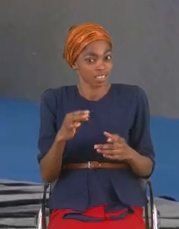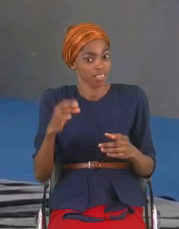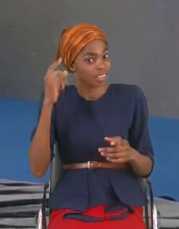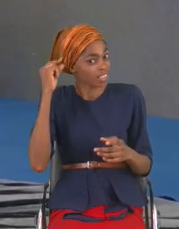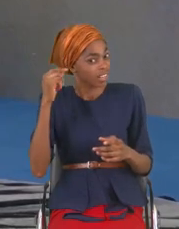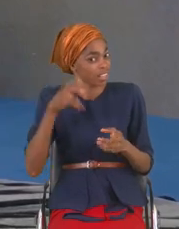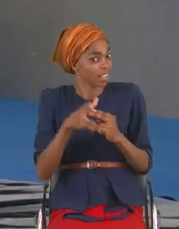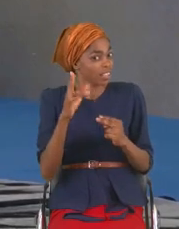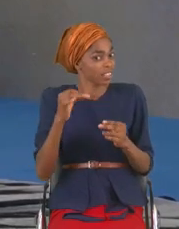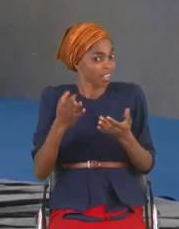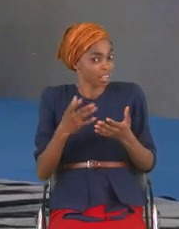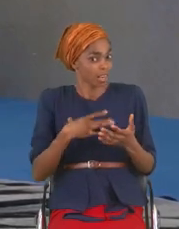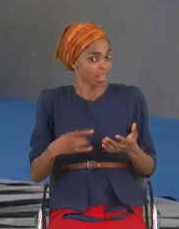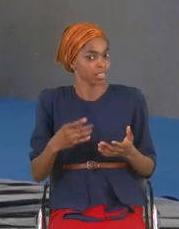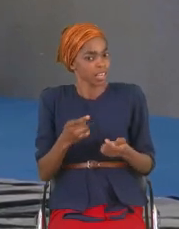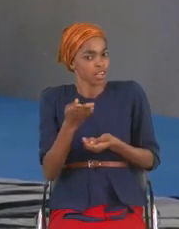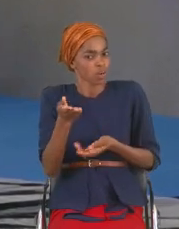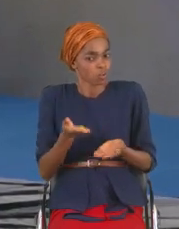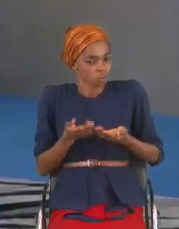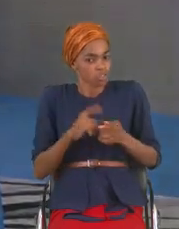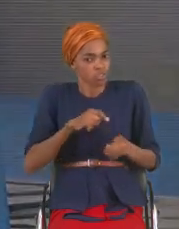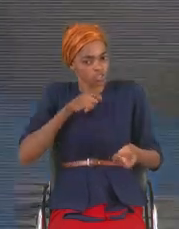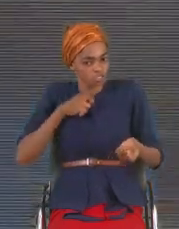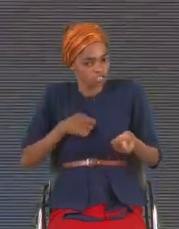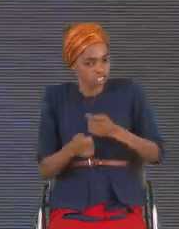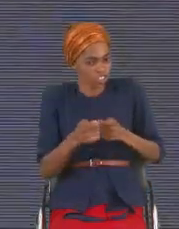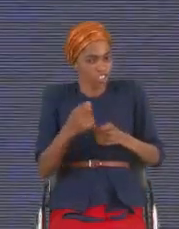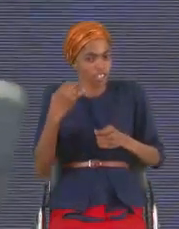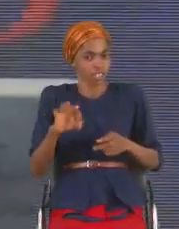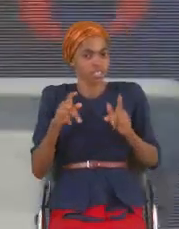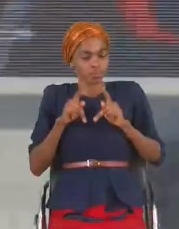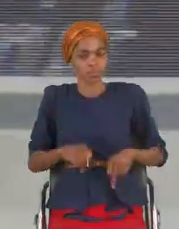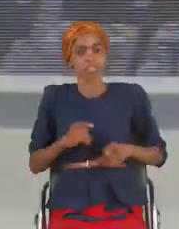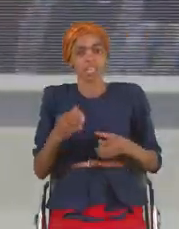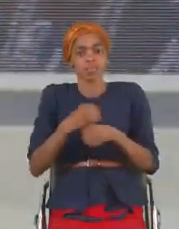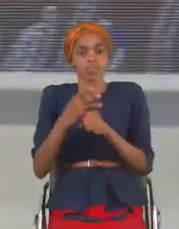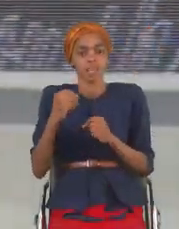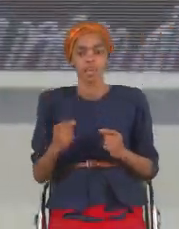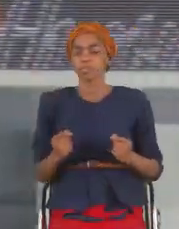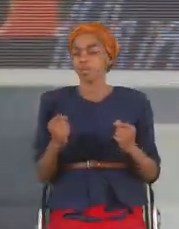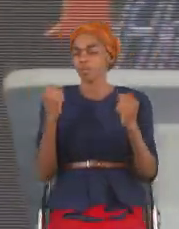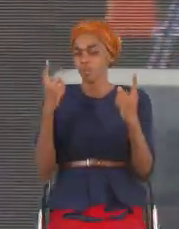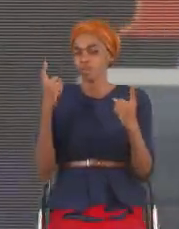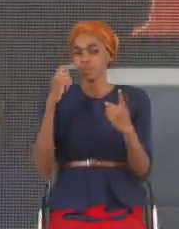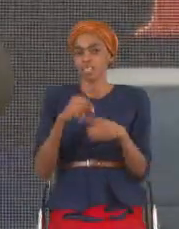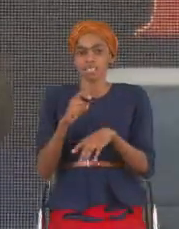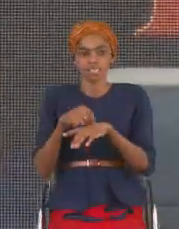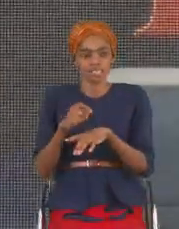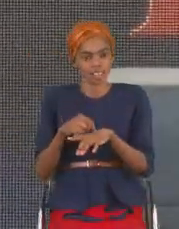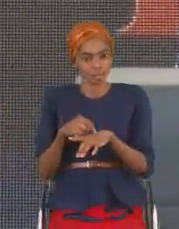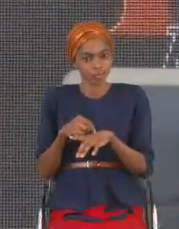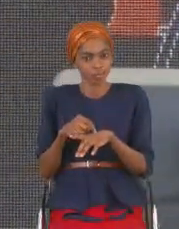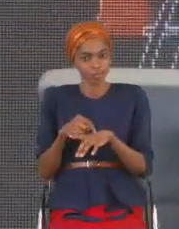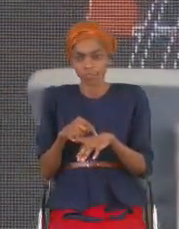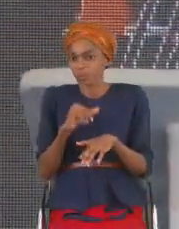change his personality. And then they make him wake up at a time he normally